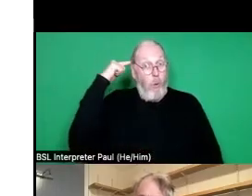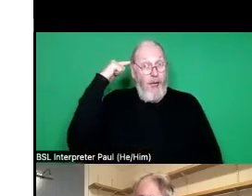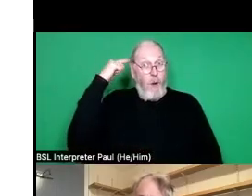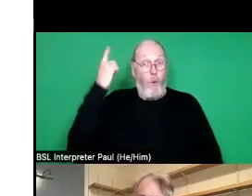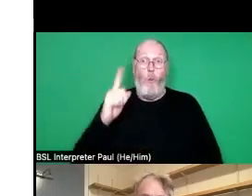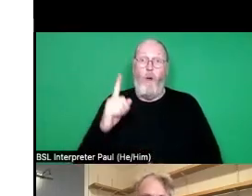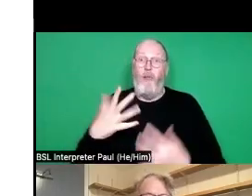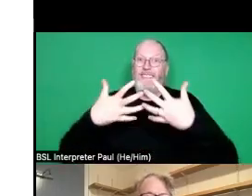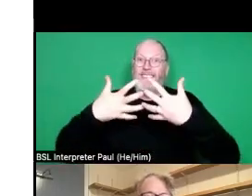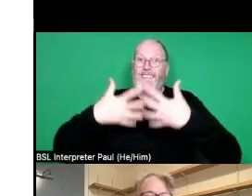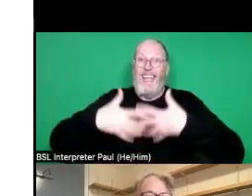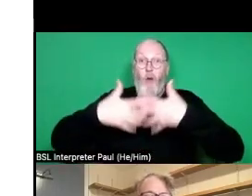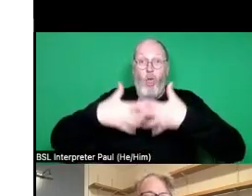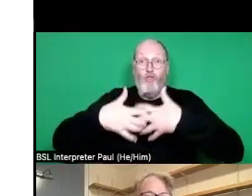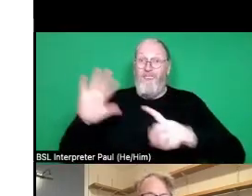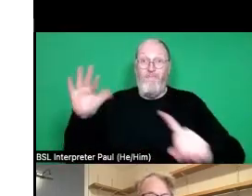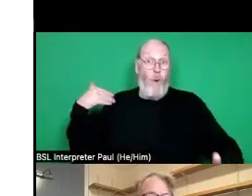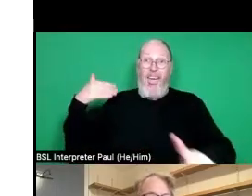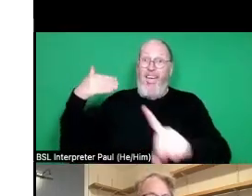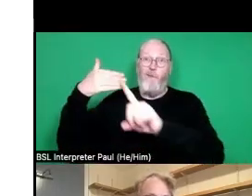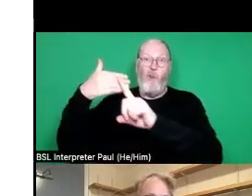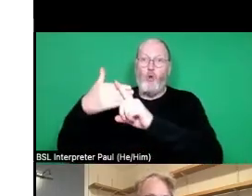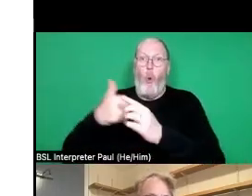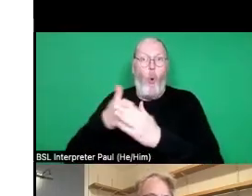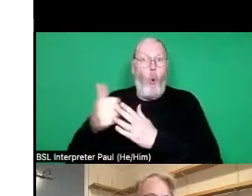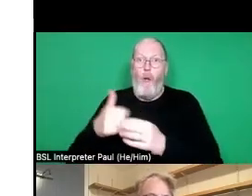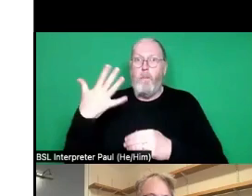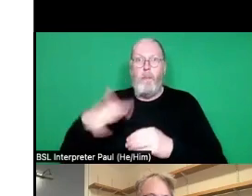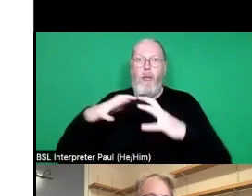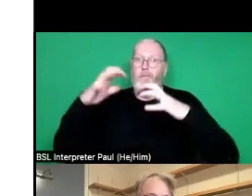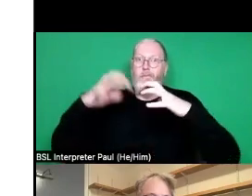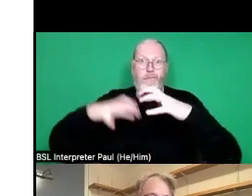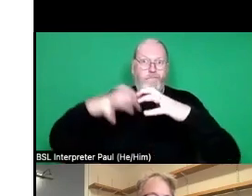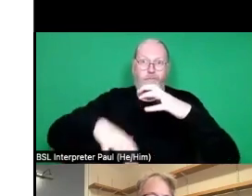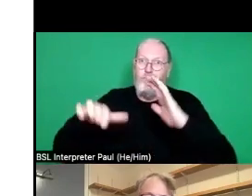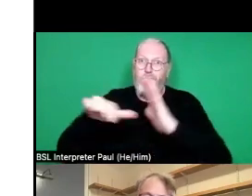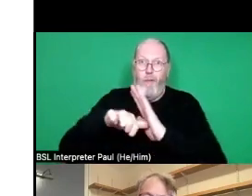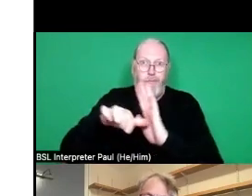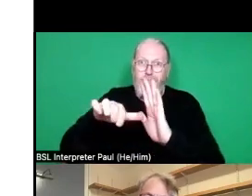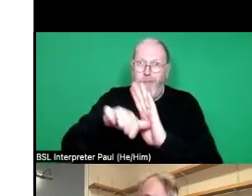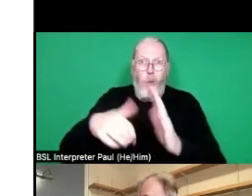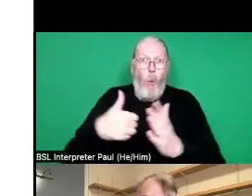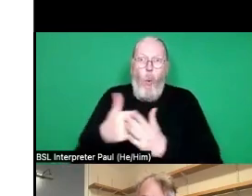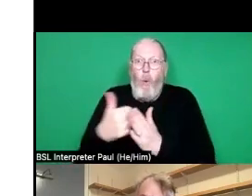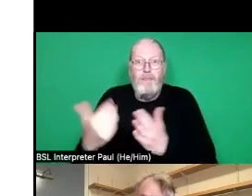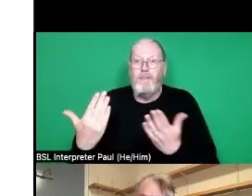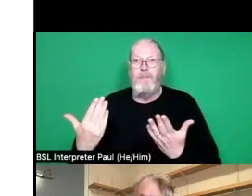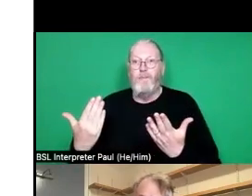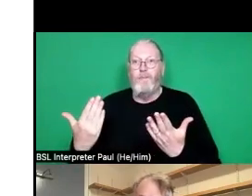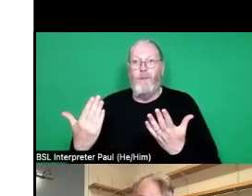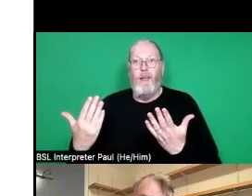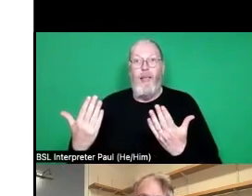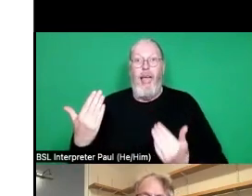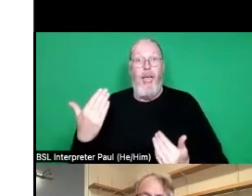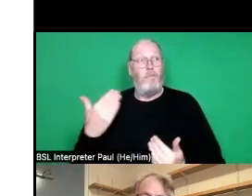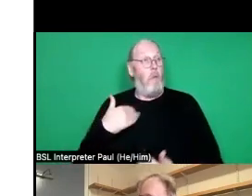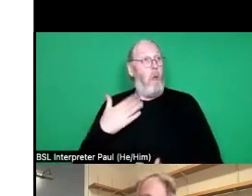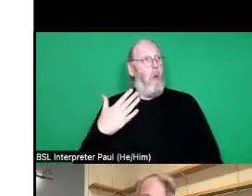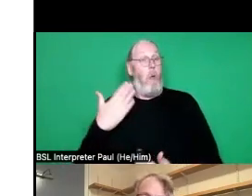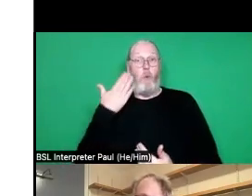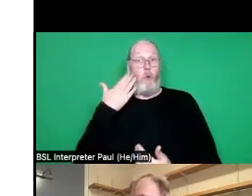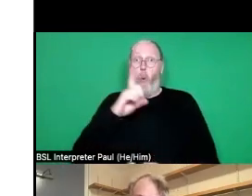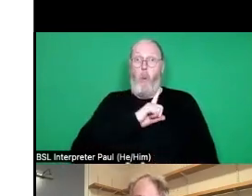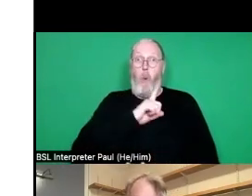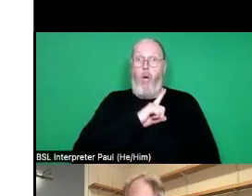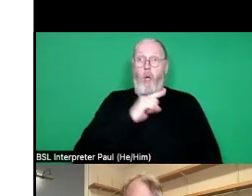been historically, the glitches, the faults, and I don't see any reason why we should expect different from what are